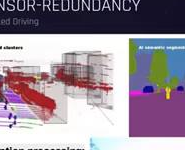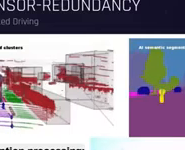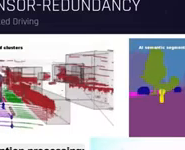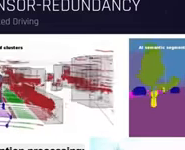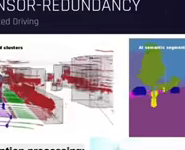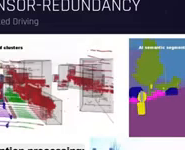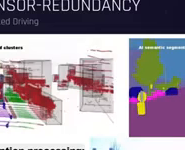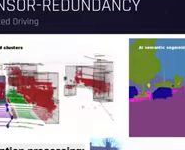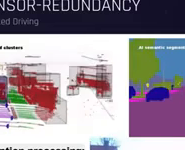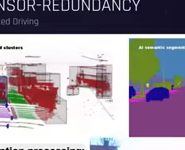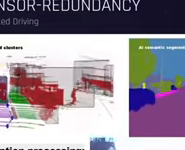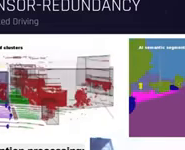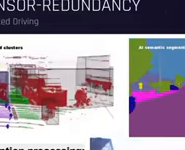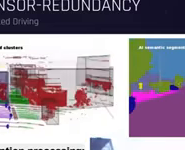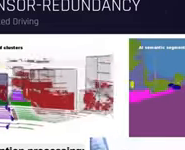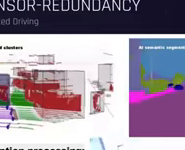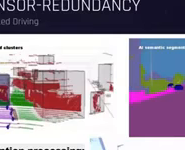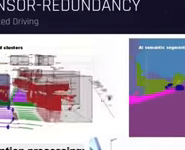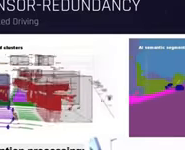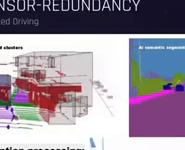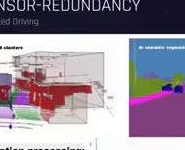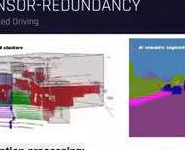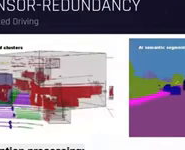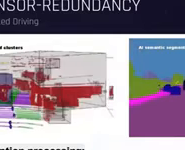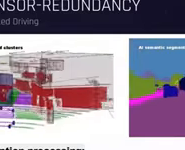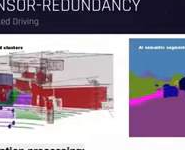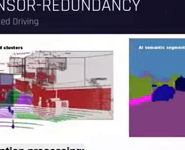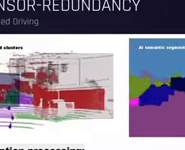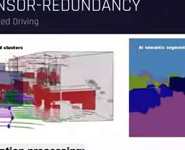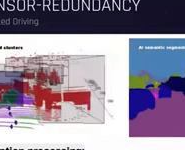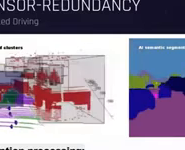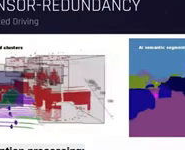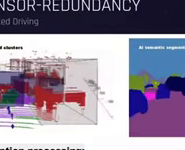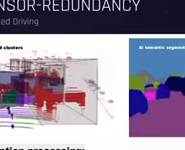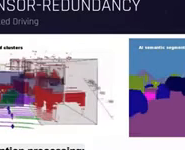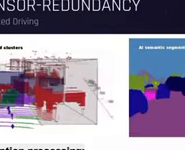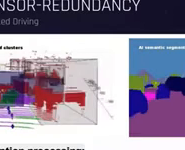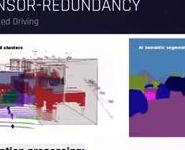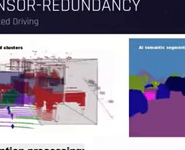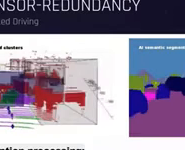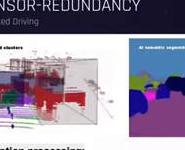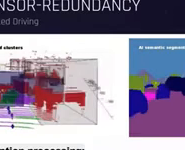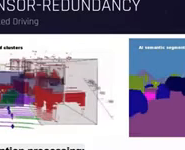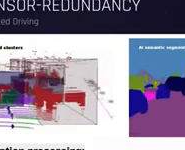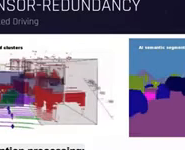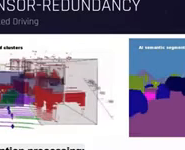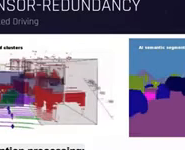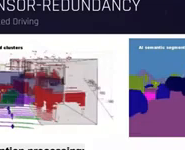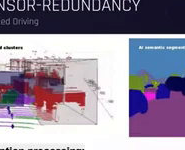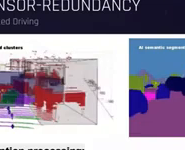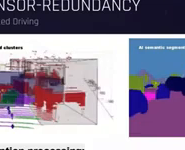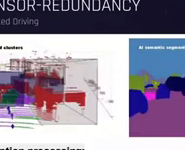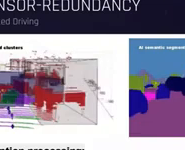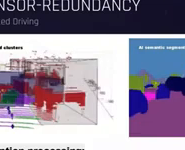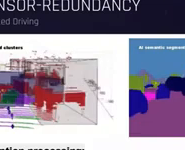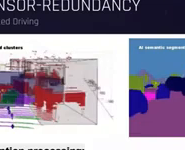we only look on the deep learning module, I make pause here. if we look only on the deep learning module, we see, okay, it's going